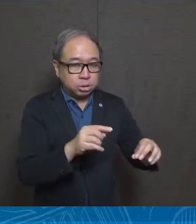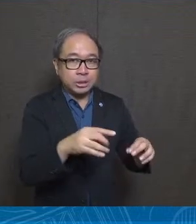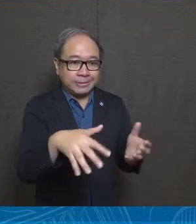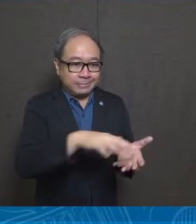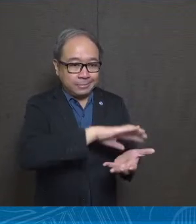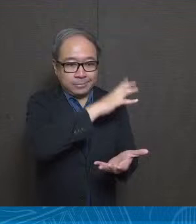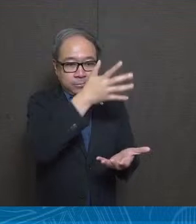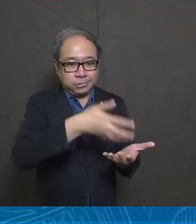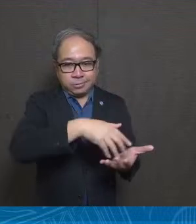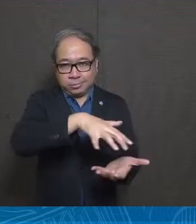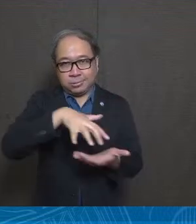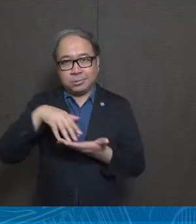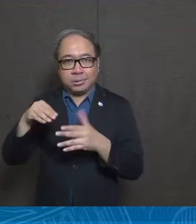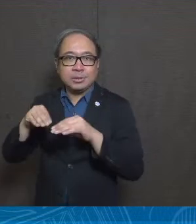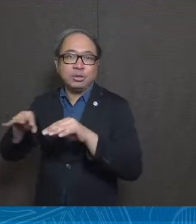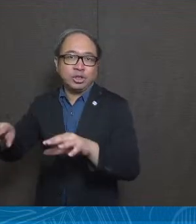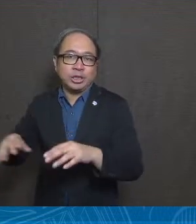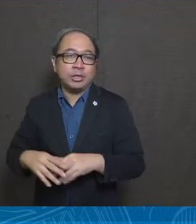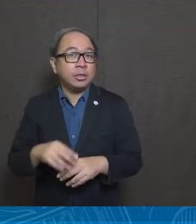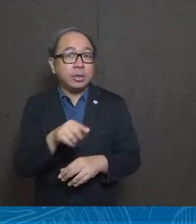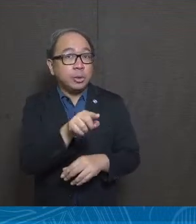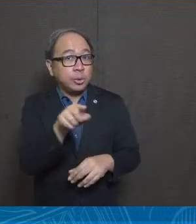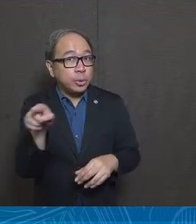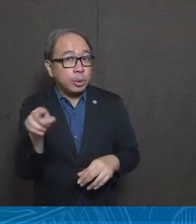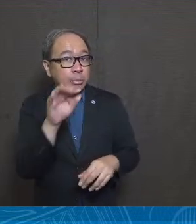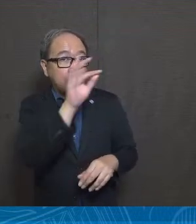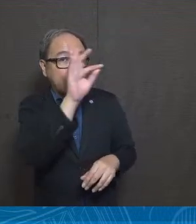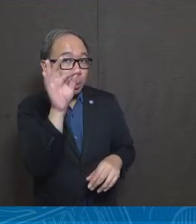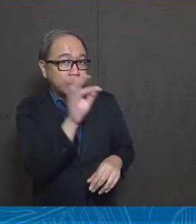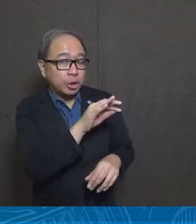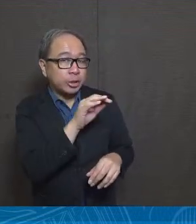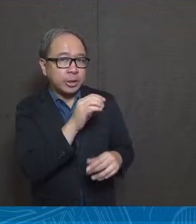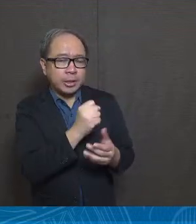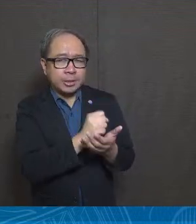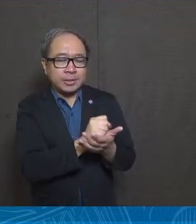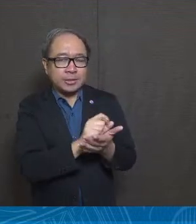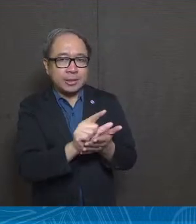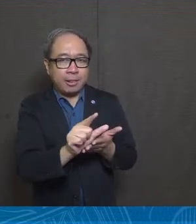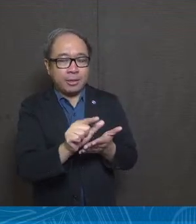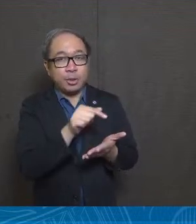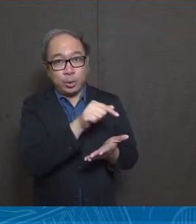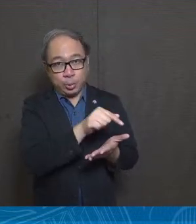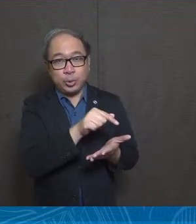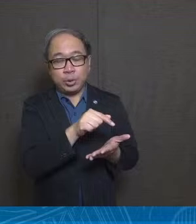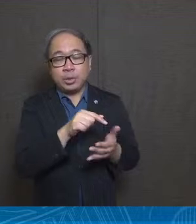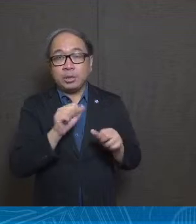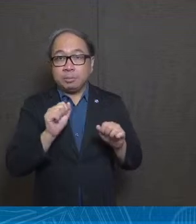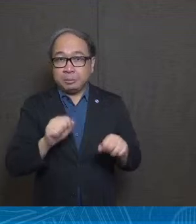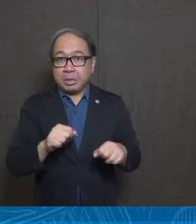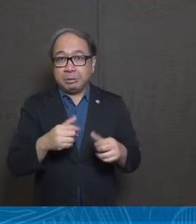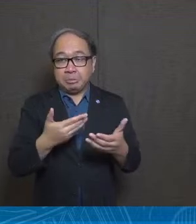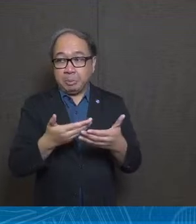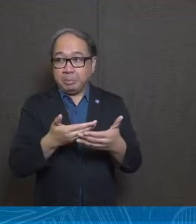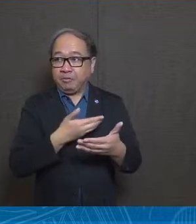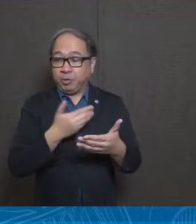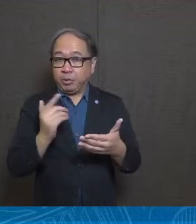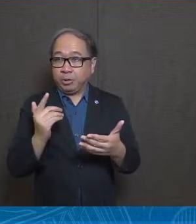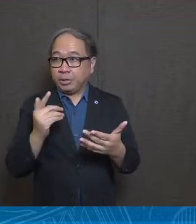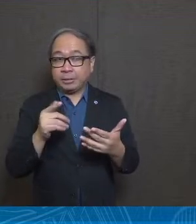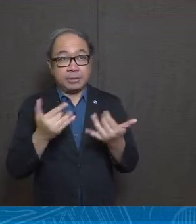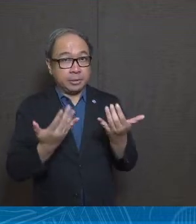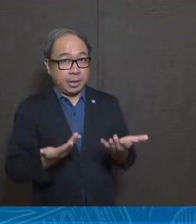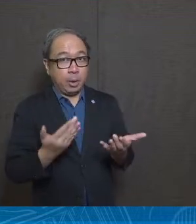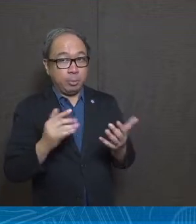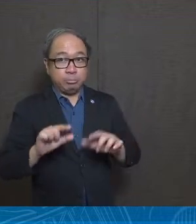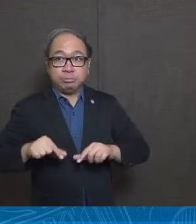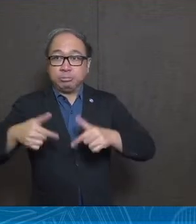have questions, please use Slido. So we are going forward to Q&A session. So yeah,